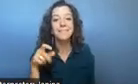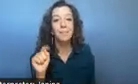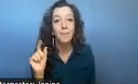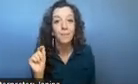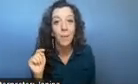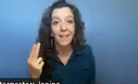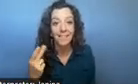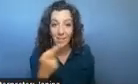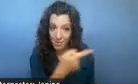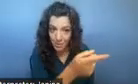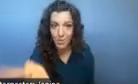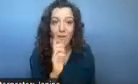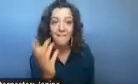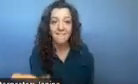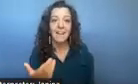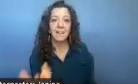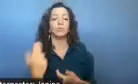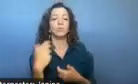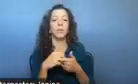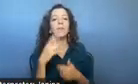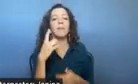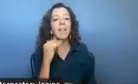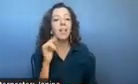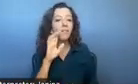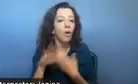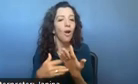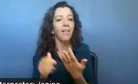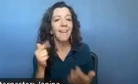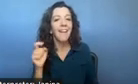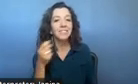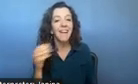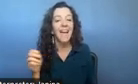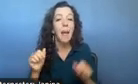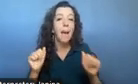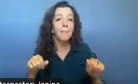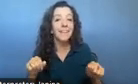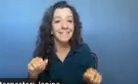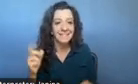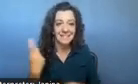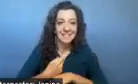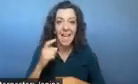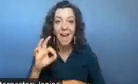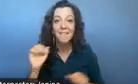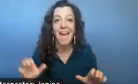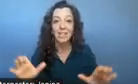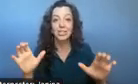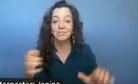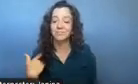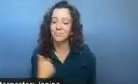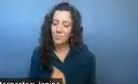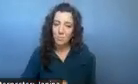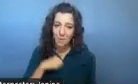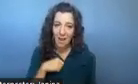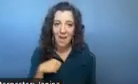join california for all ages and abilities day of action and we're very proud at the department of aging to be